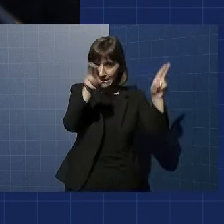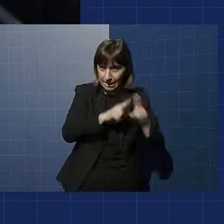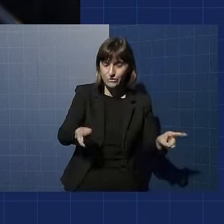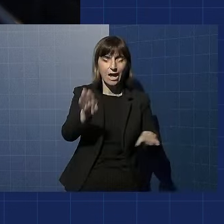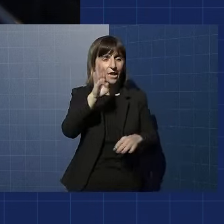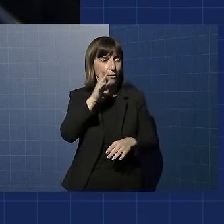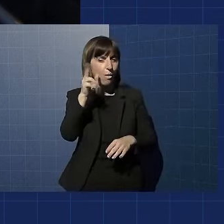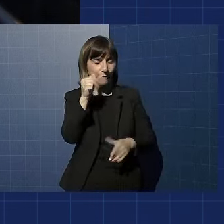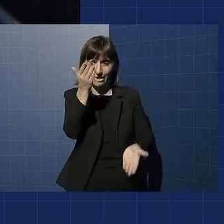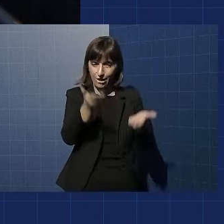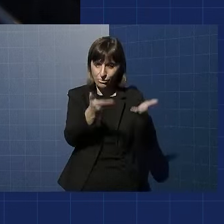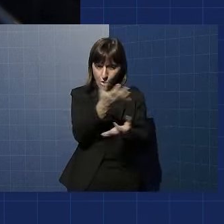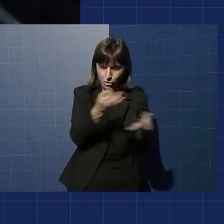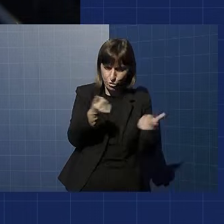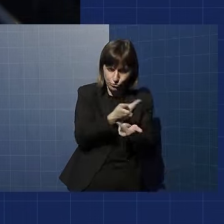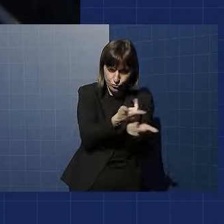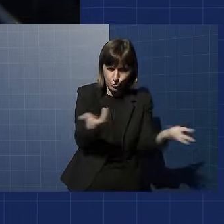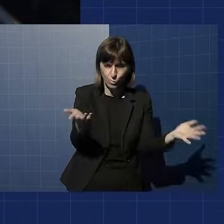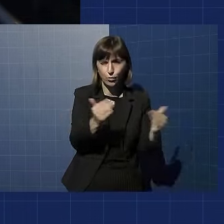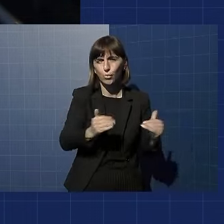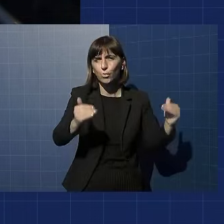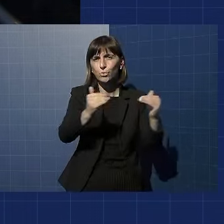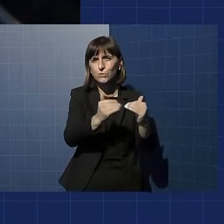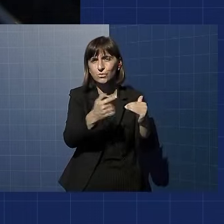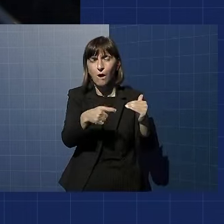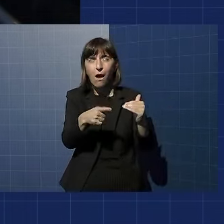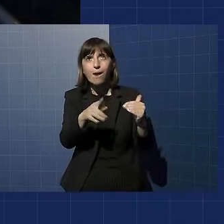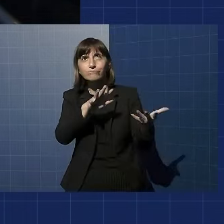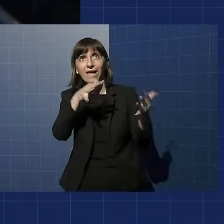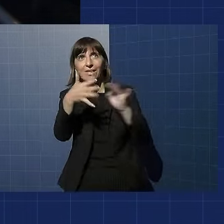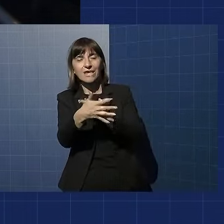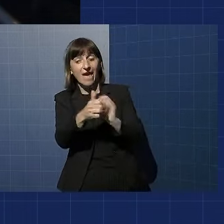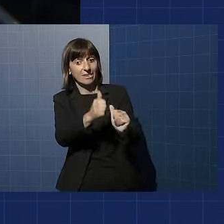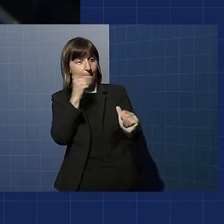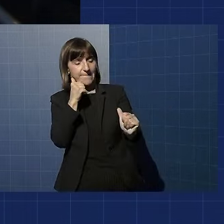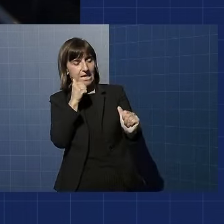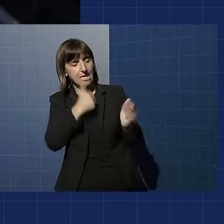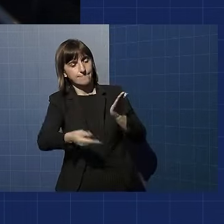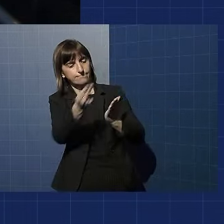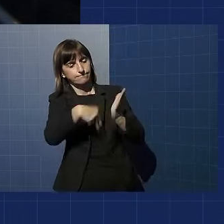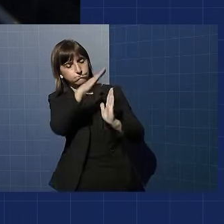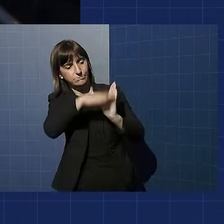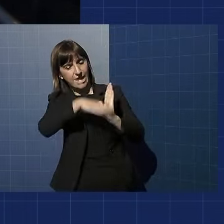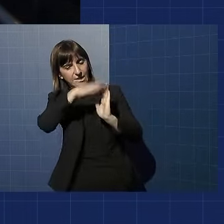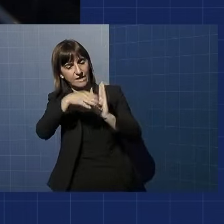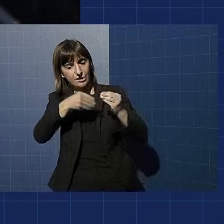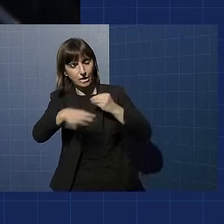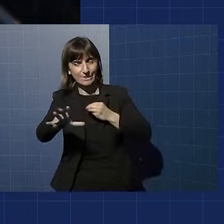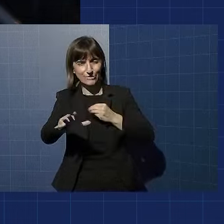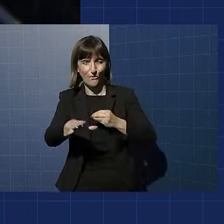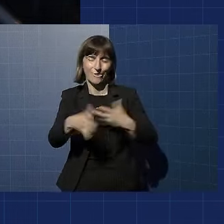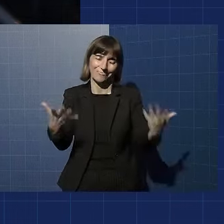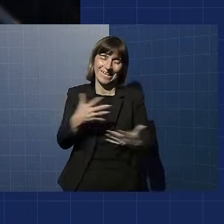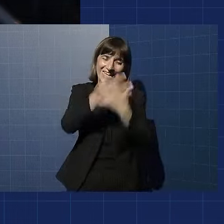And again, it's not an exact science. We are never going to know or cover all the elements before we actually do the